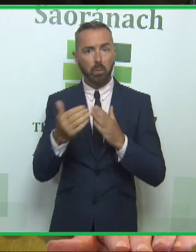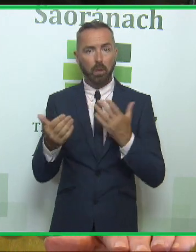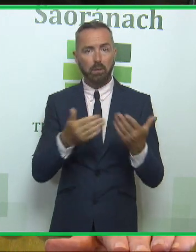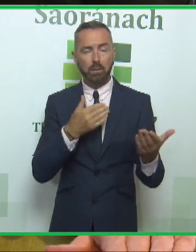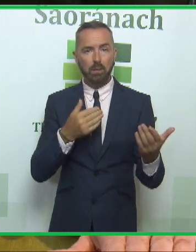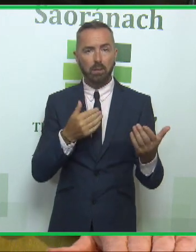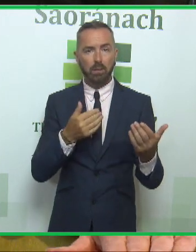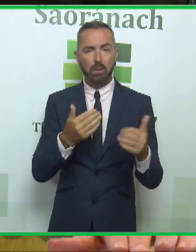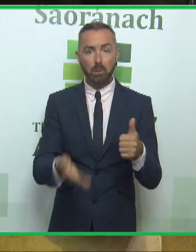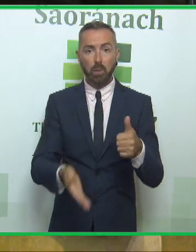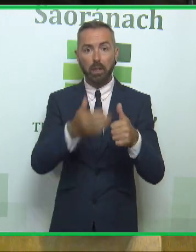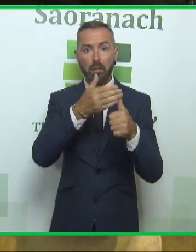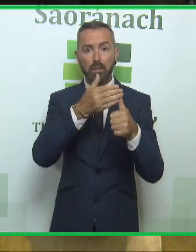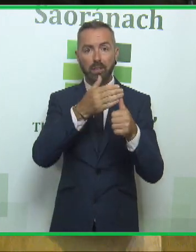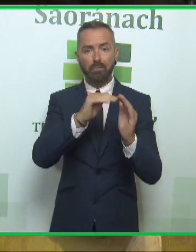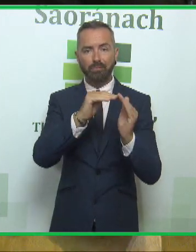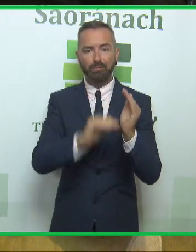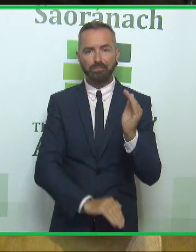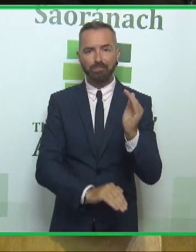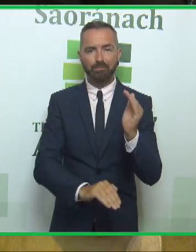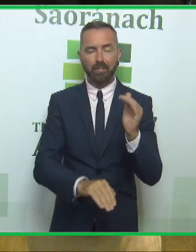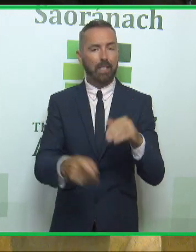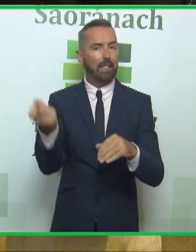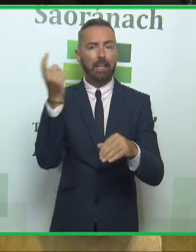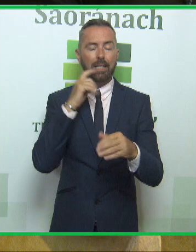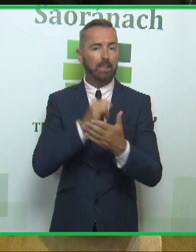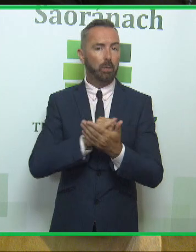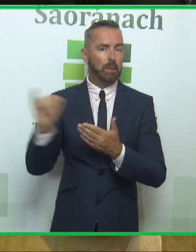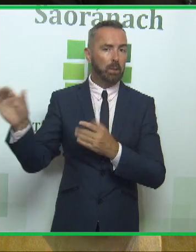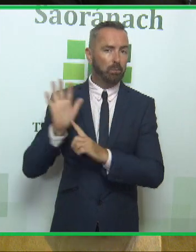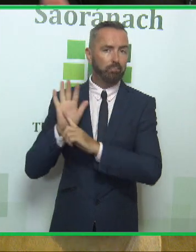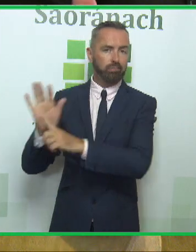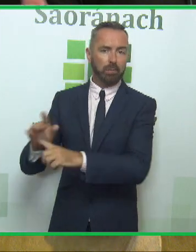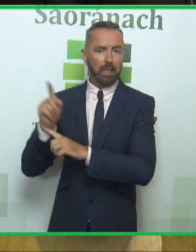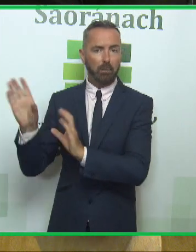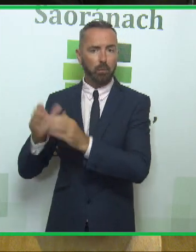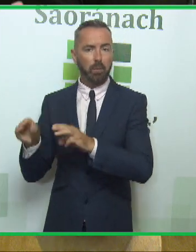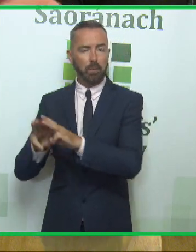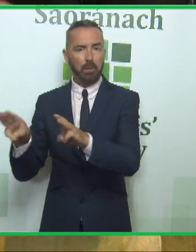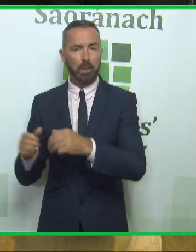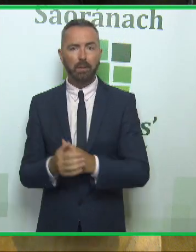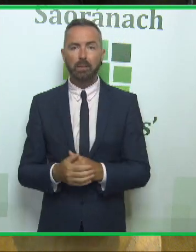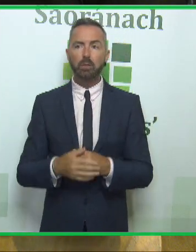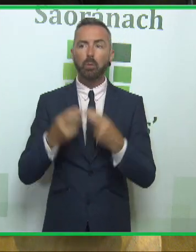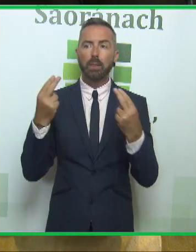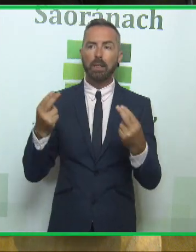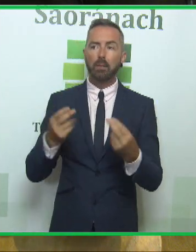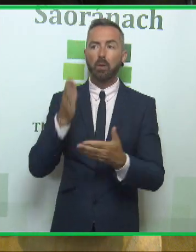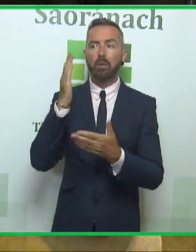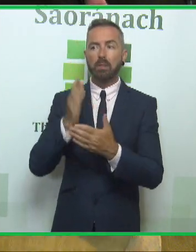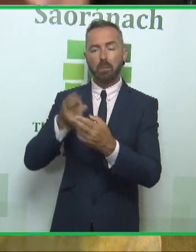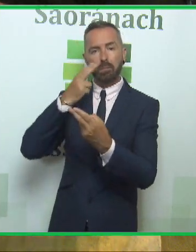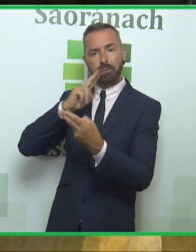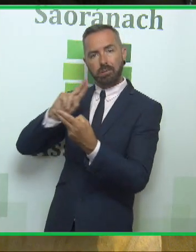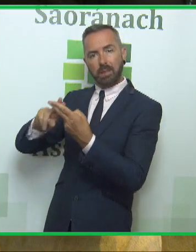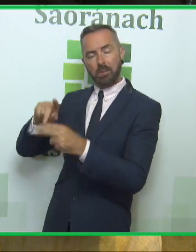the priority list, and they're easy to exclude, and there aren't any votes. So we need to destigmatize the problem, we